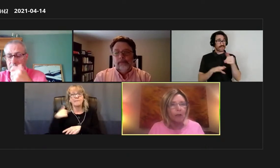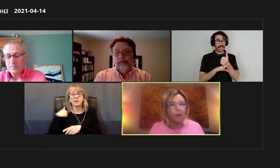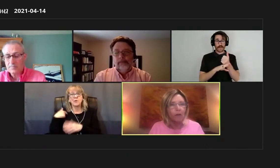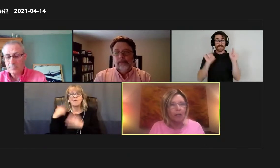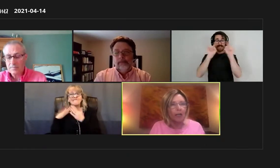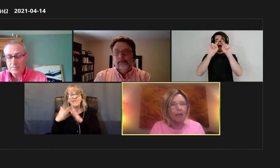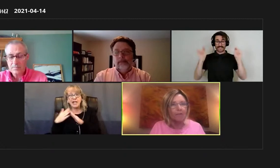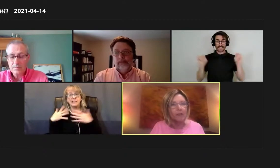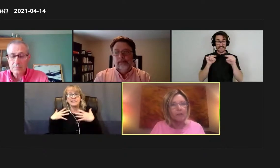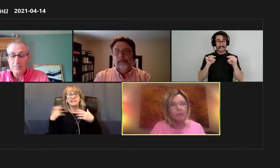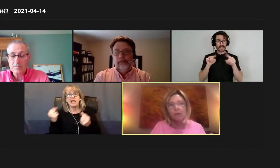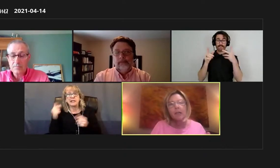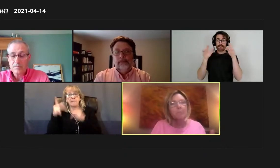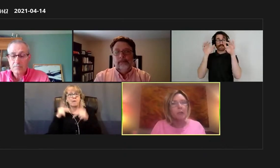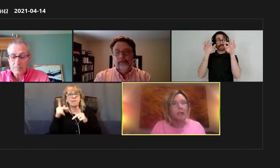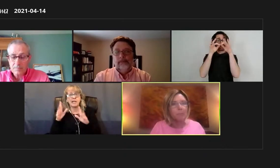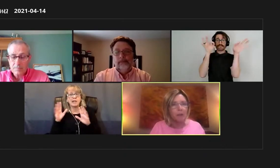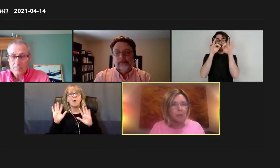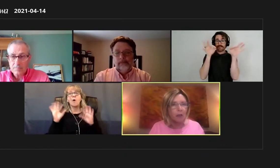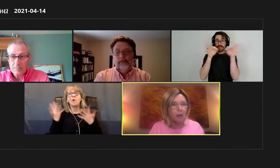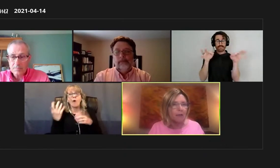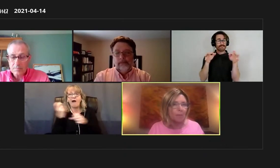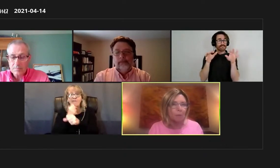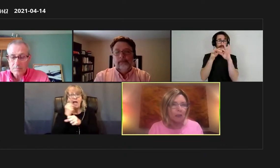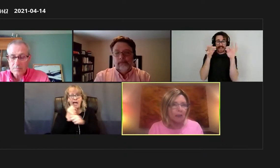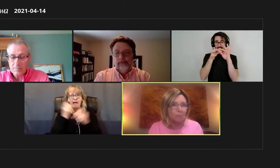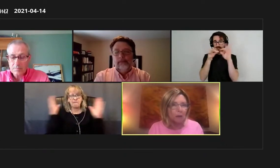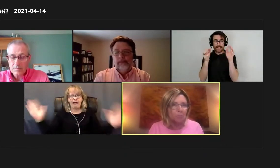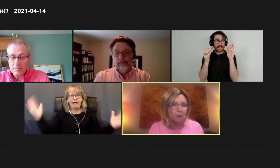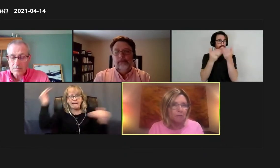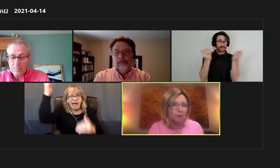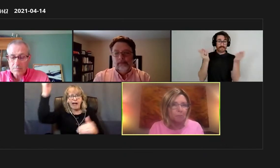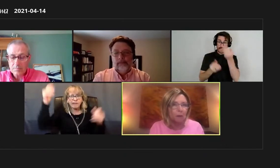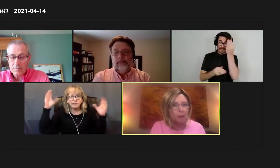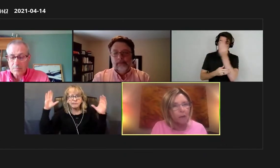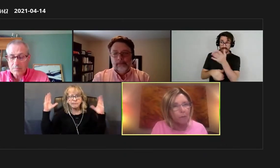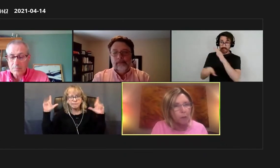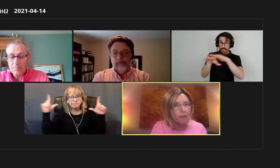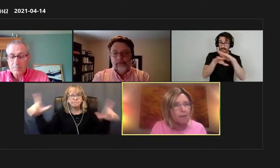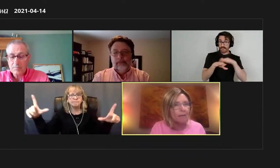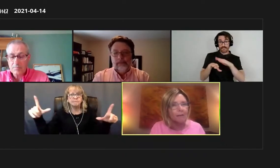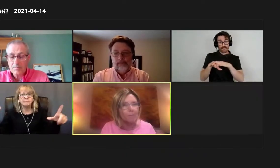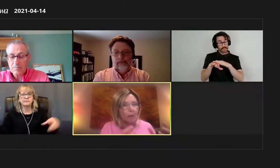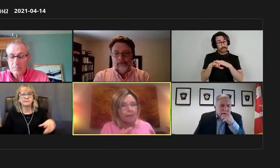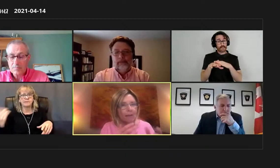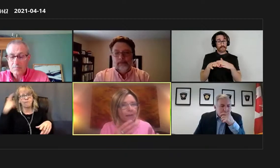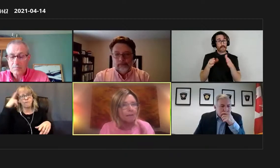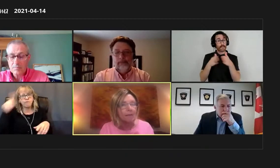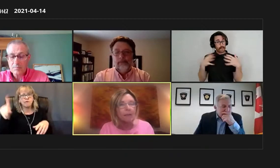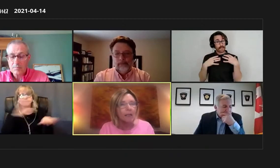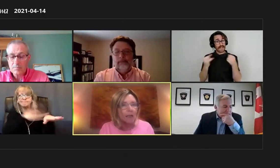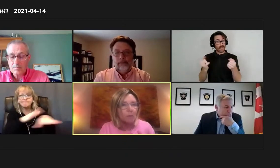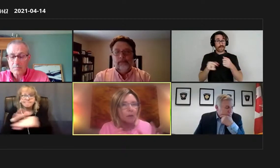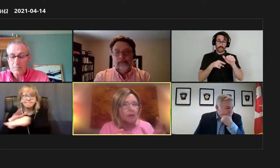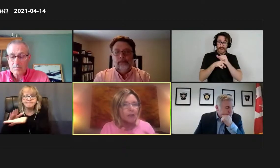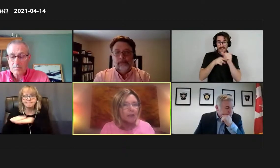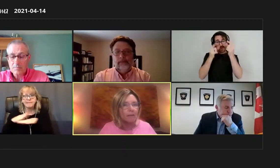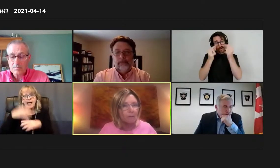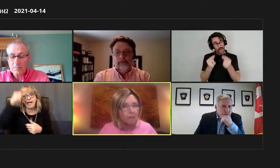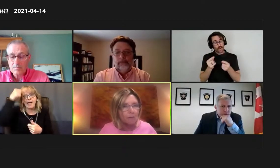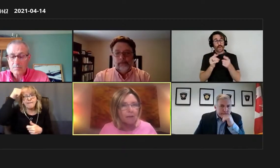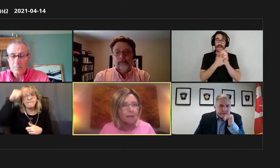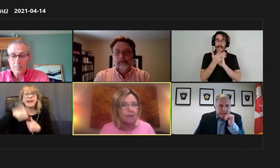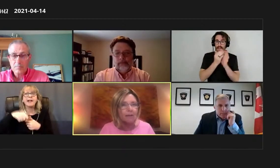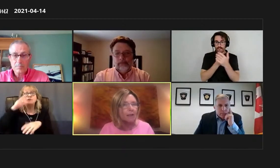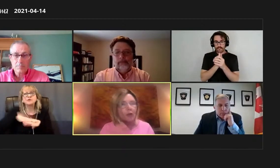we could have to put up in our parks, reminding people of good public health practices, masking, hand washing,